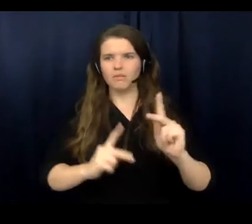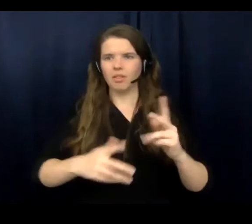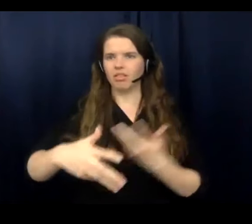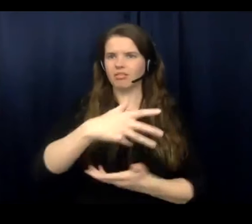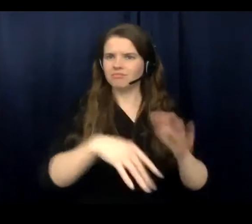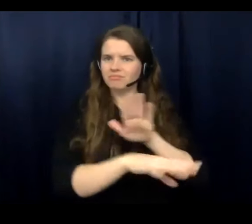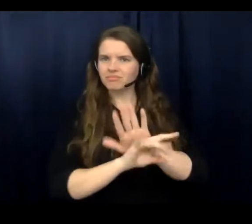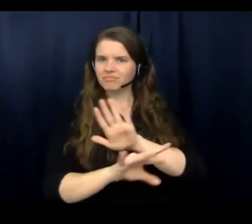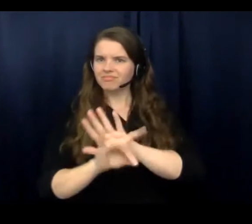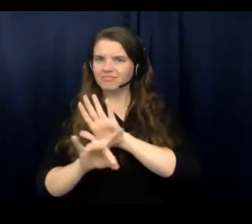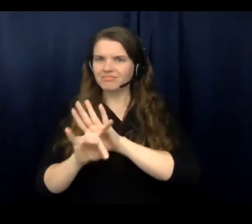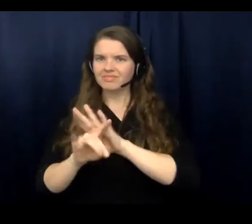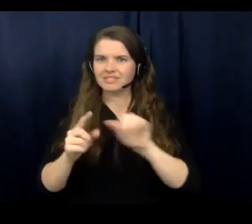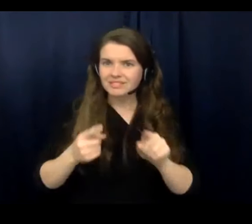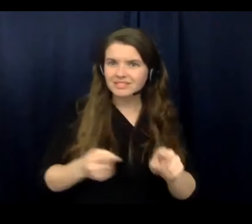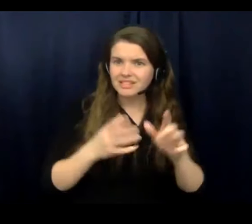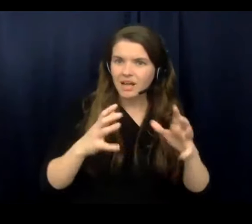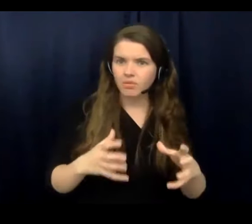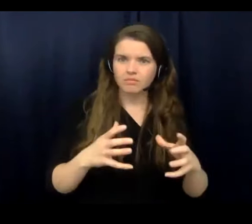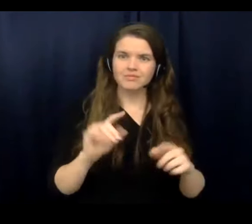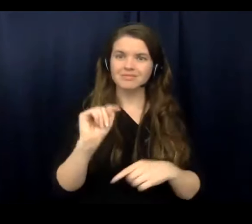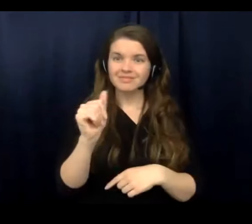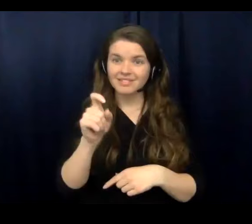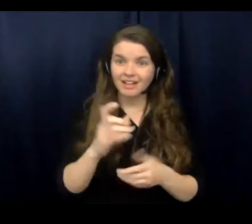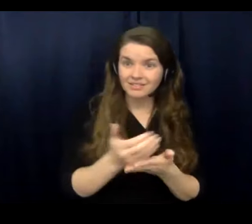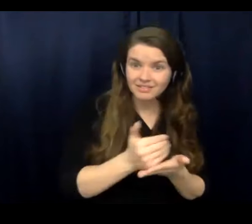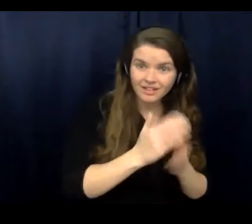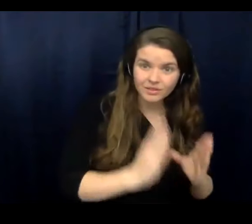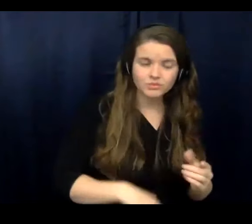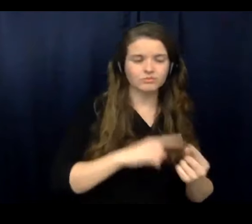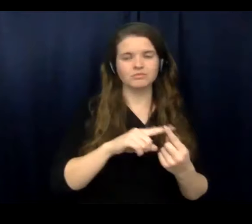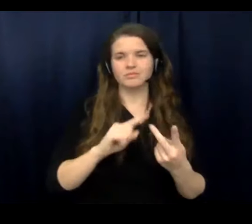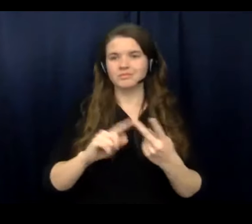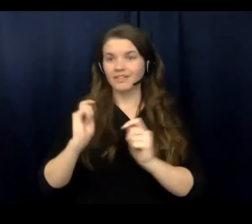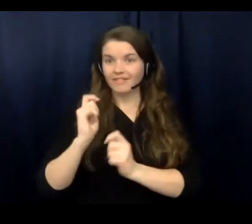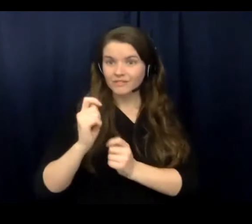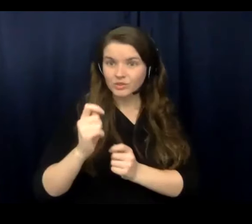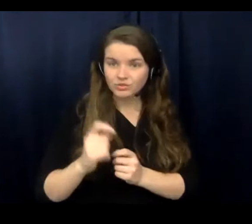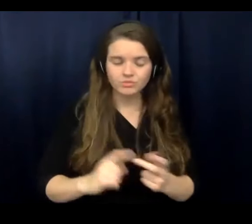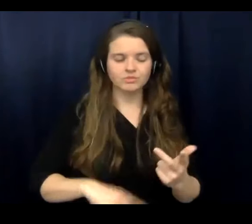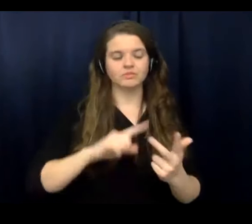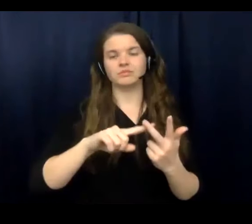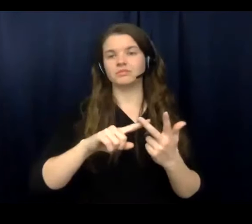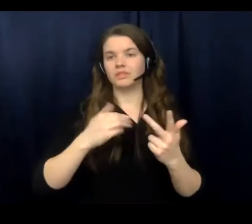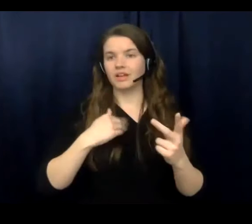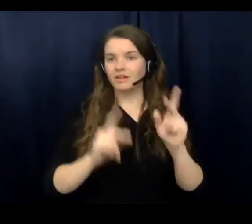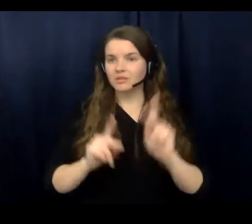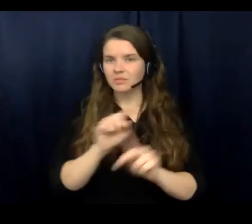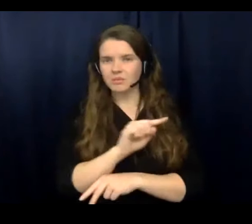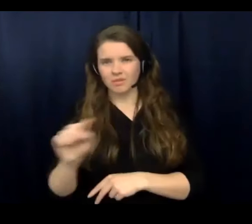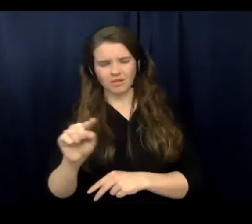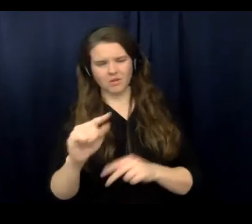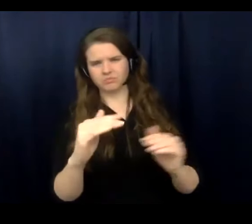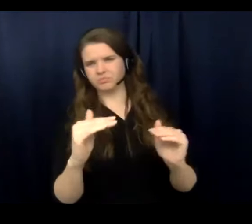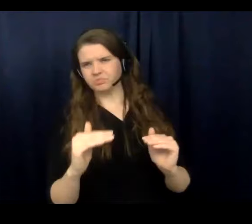be? You have a tax collector on one hand. You've got fishermen on the other. You've got individuals that were considered so lowly. Think